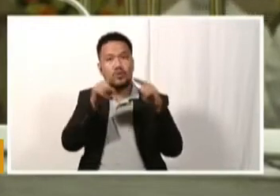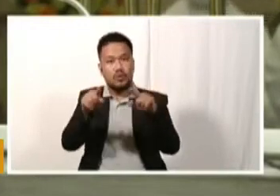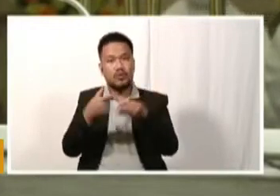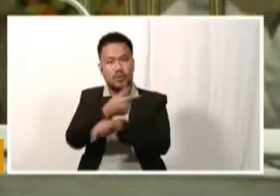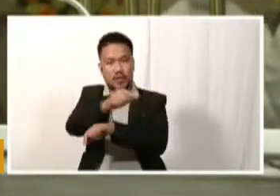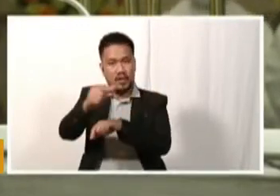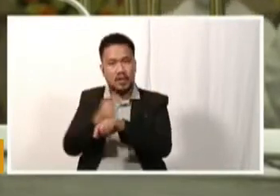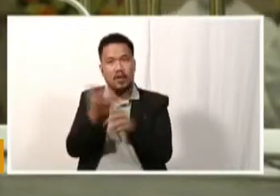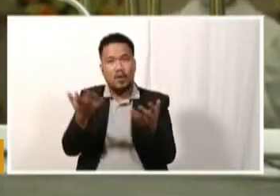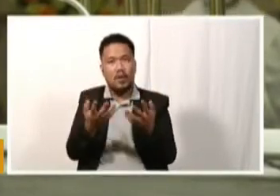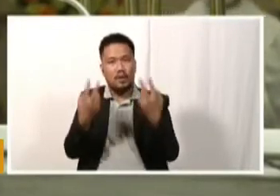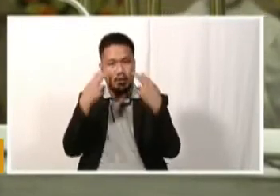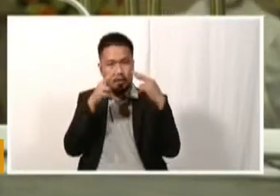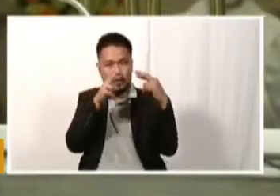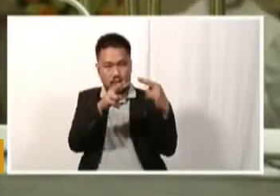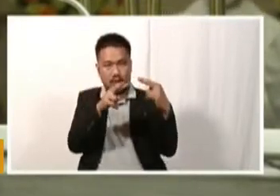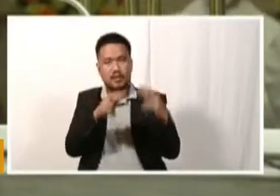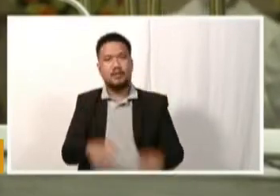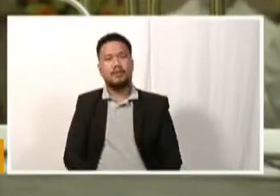me."